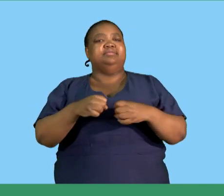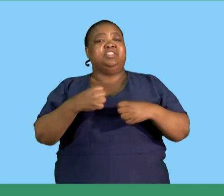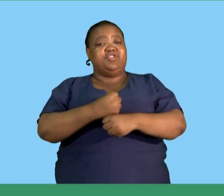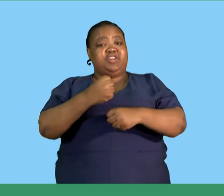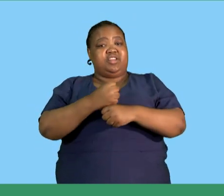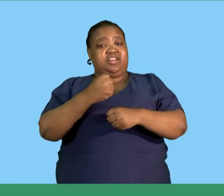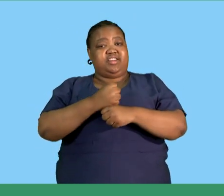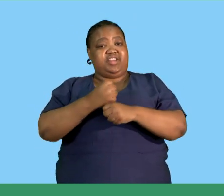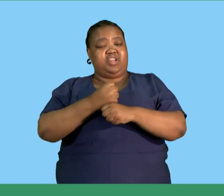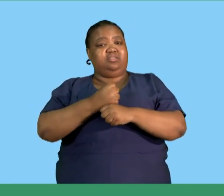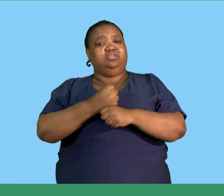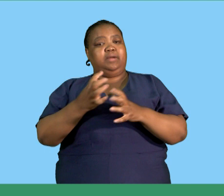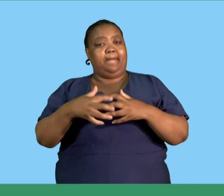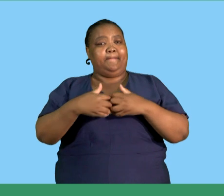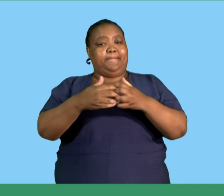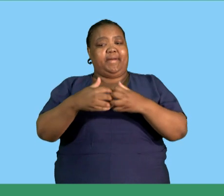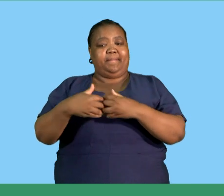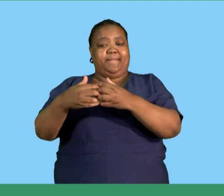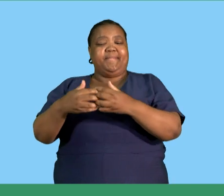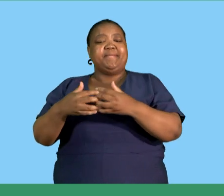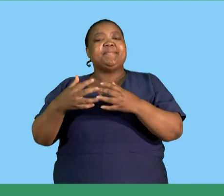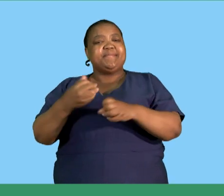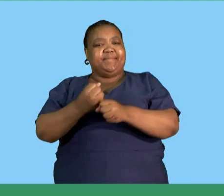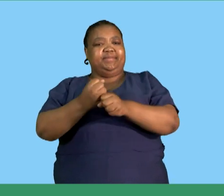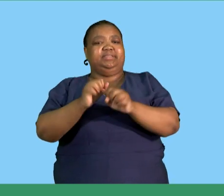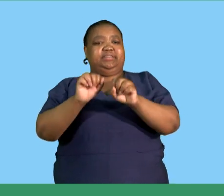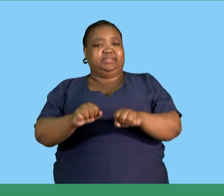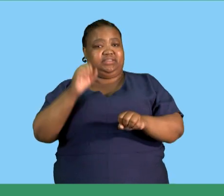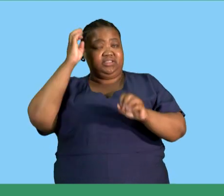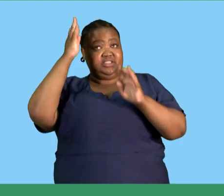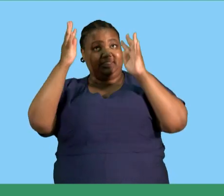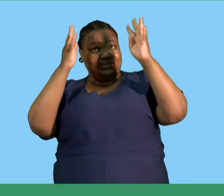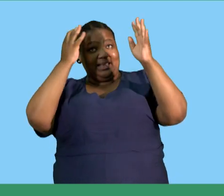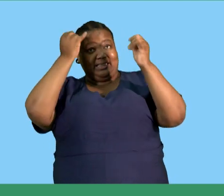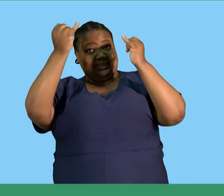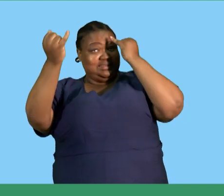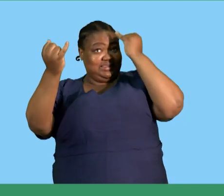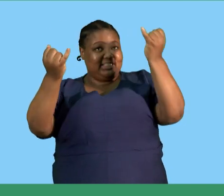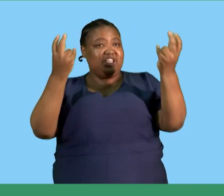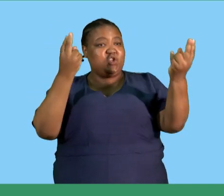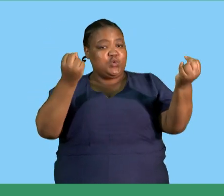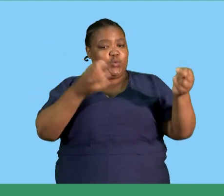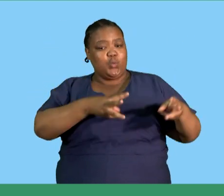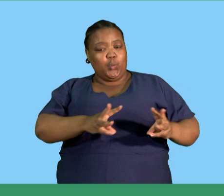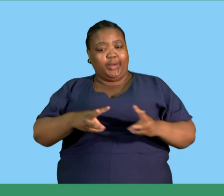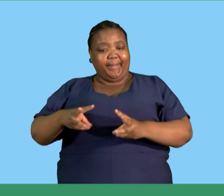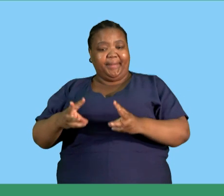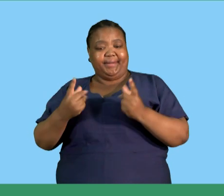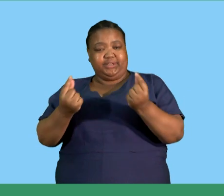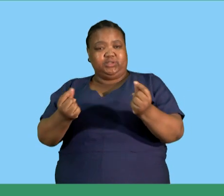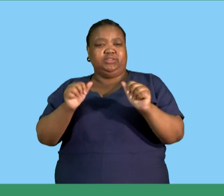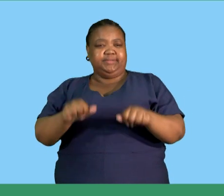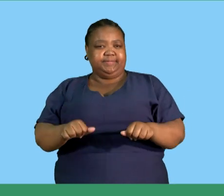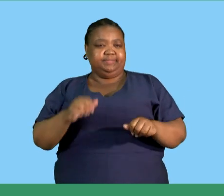produce or to create. Creativity means the ideas featuring new and original methods. Whereas